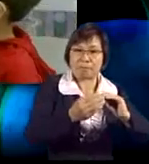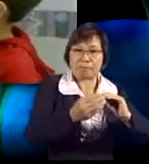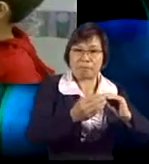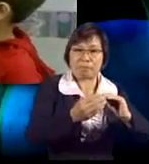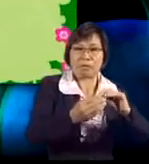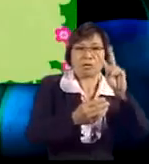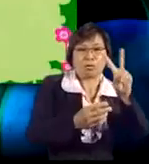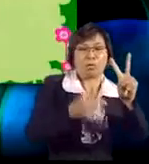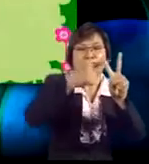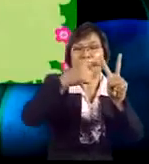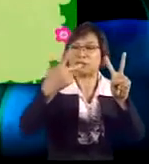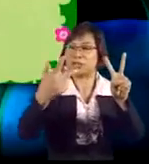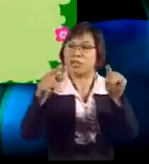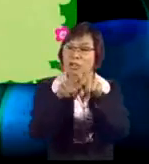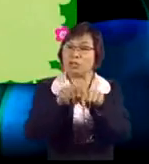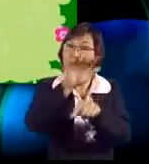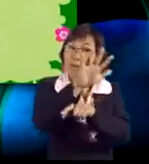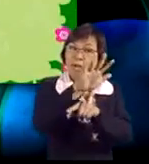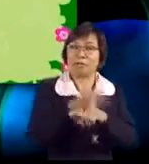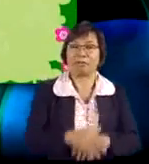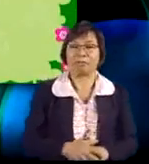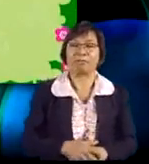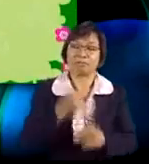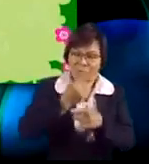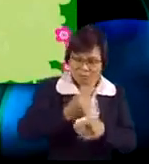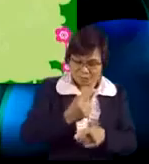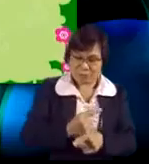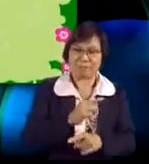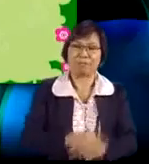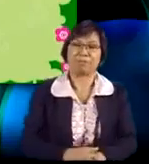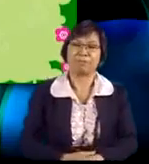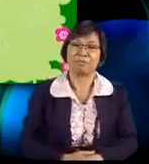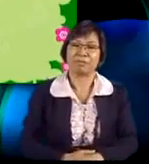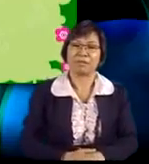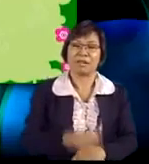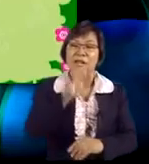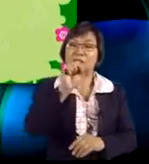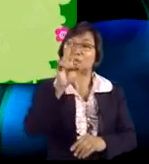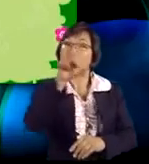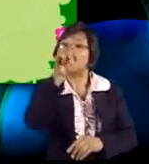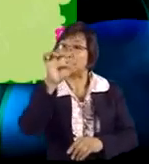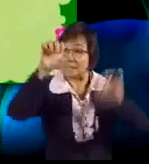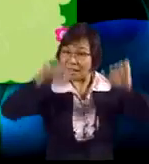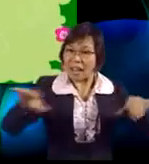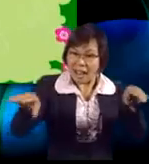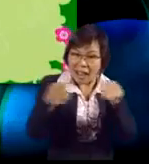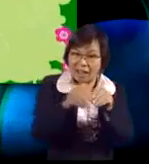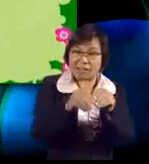the whole numbers. 2 plus 3 equals 5.